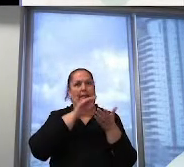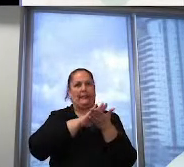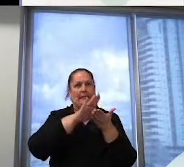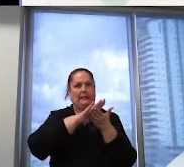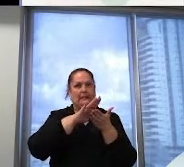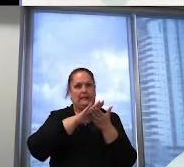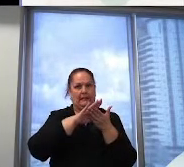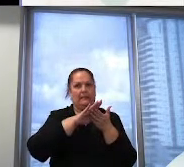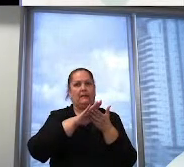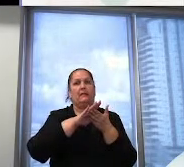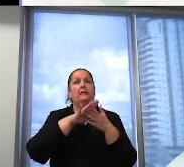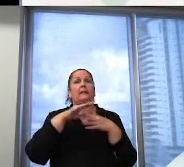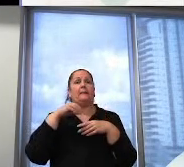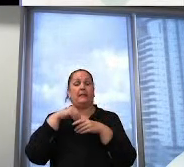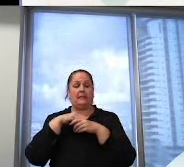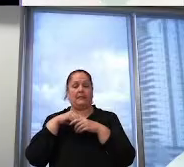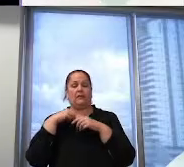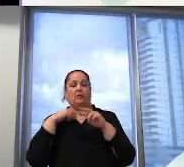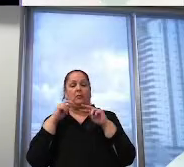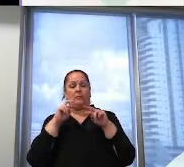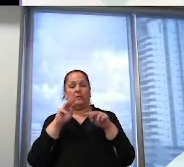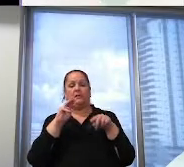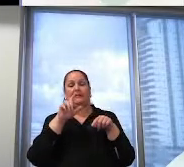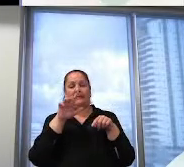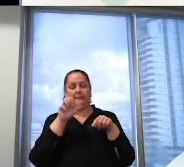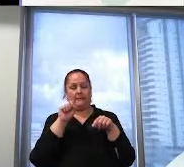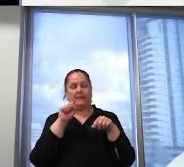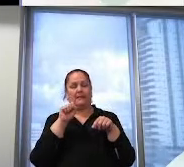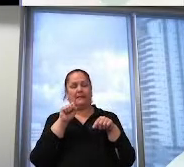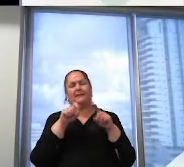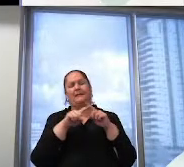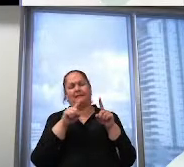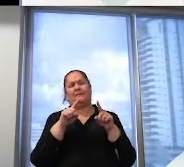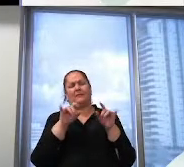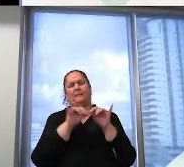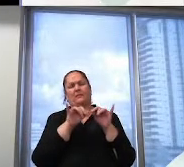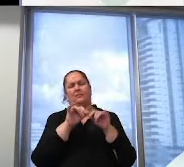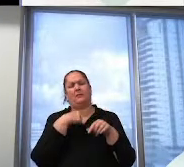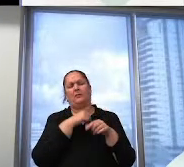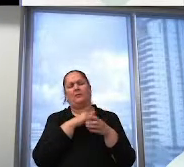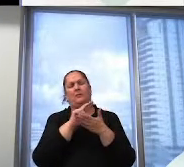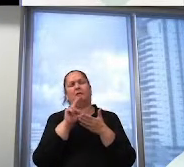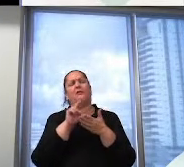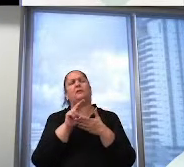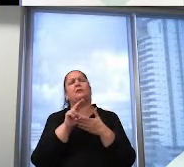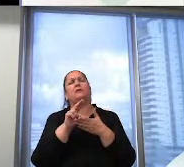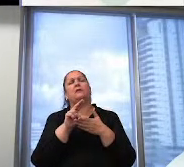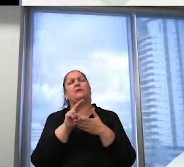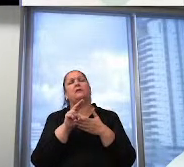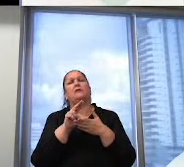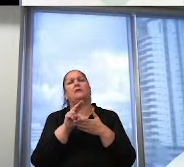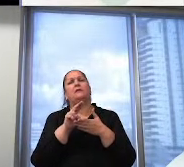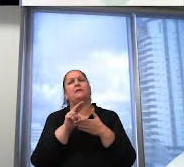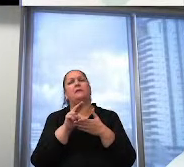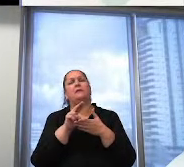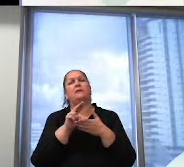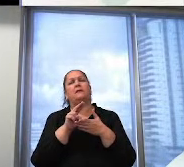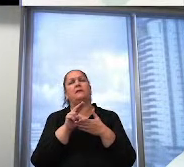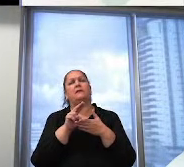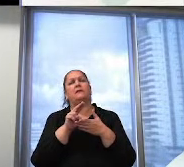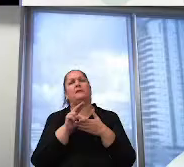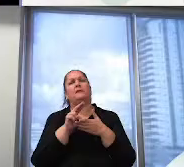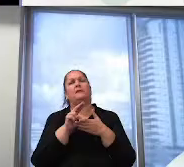cleared internally. Not only are we monitoring the miles, we have different metrics that we do to manage. So